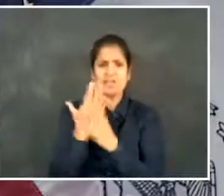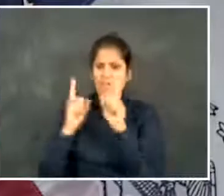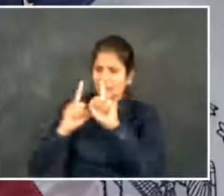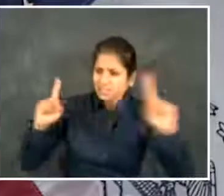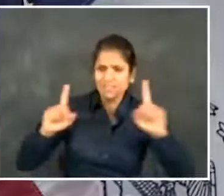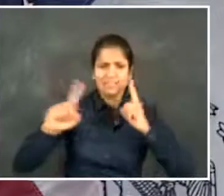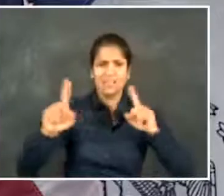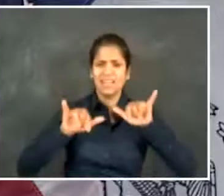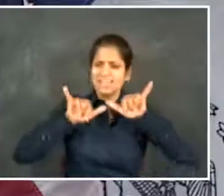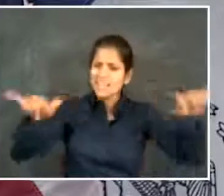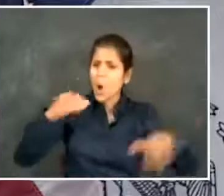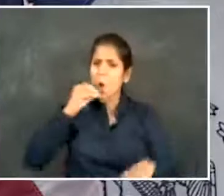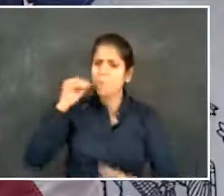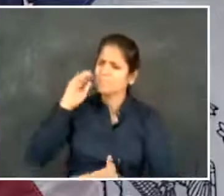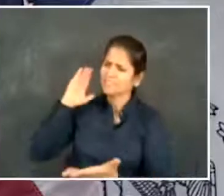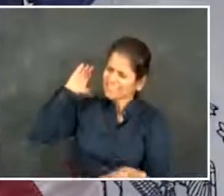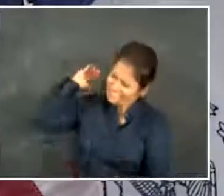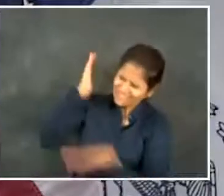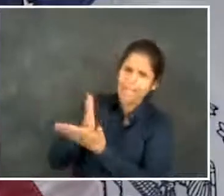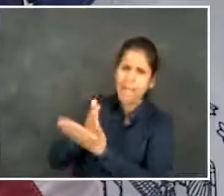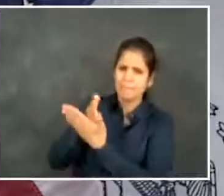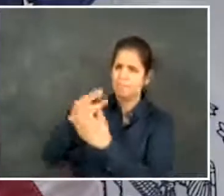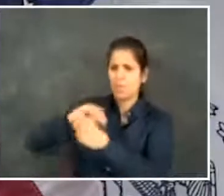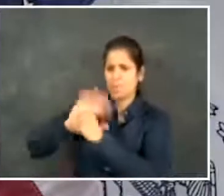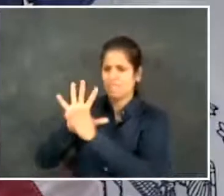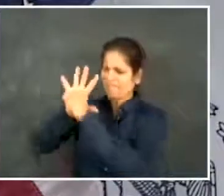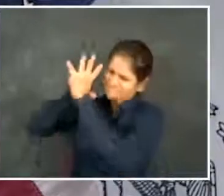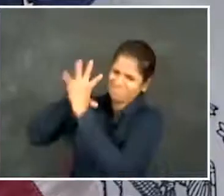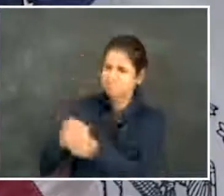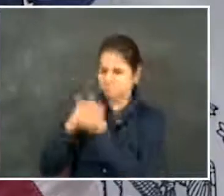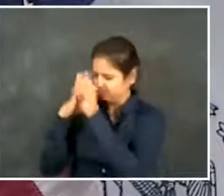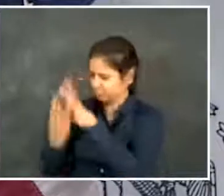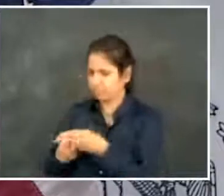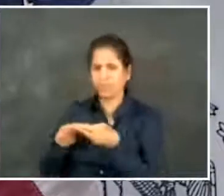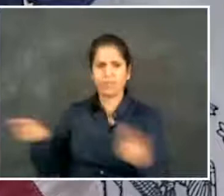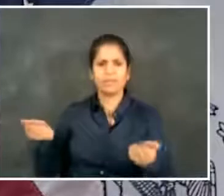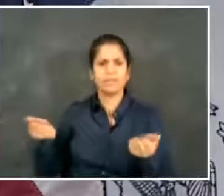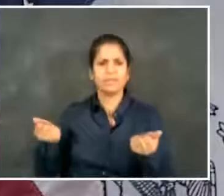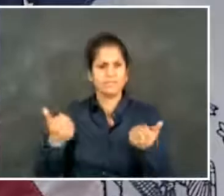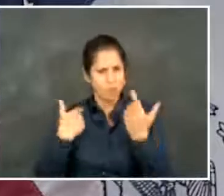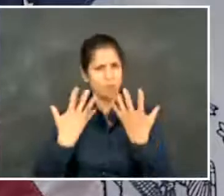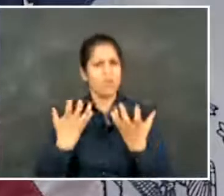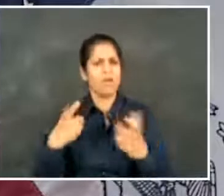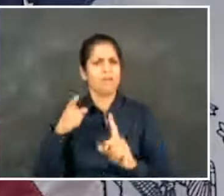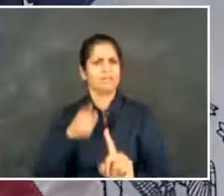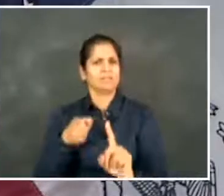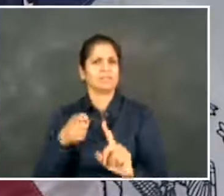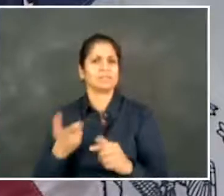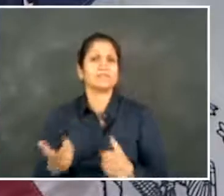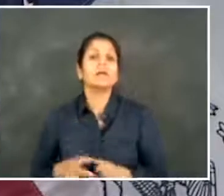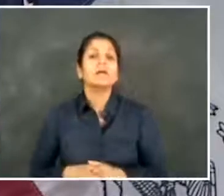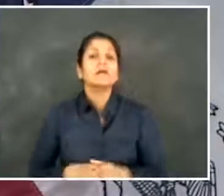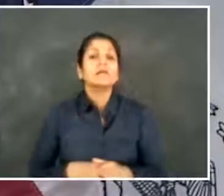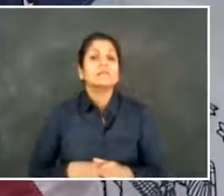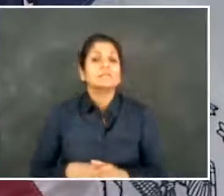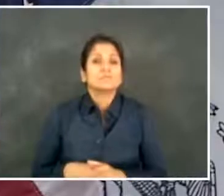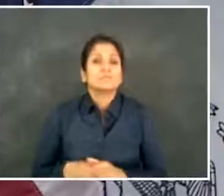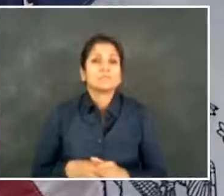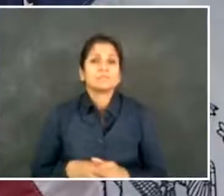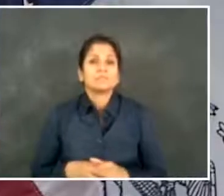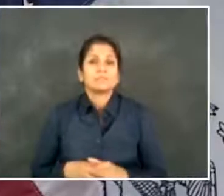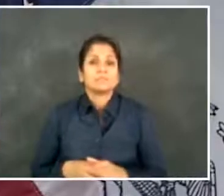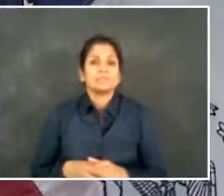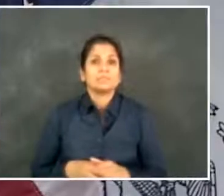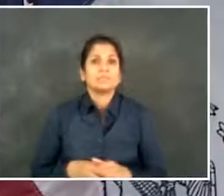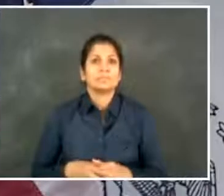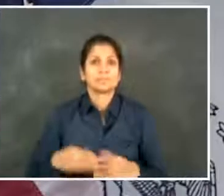So I want to make it personal for you. I don't want anyone separating your own actions from what it means for the people around you.